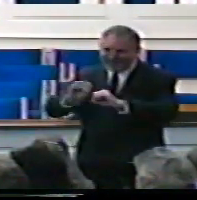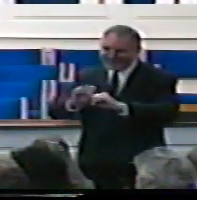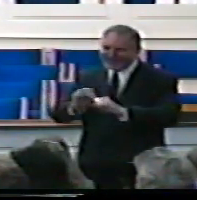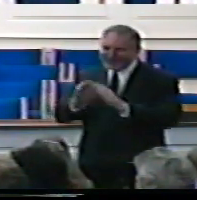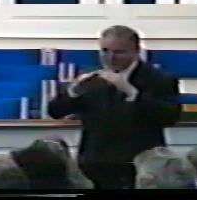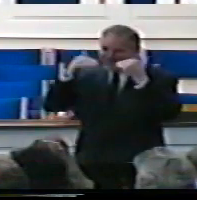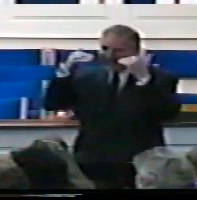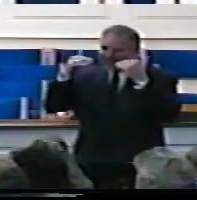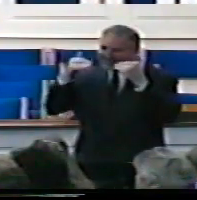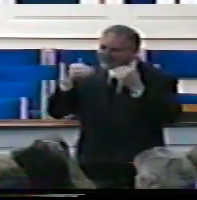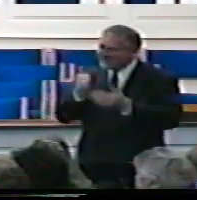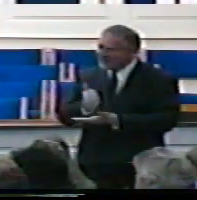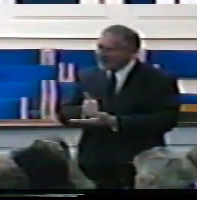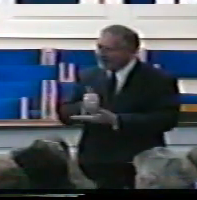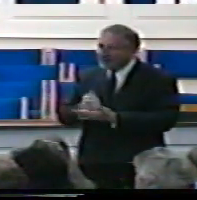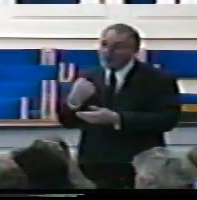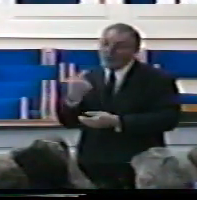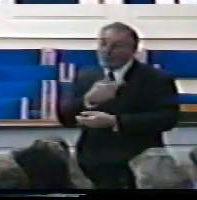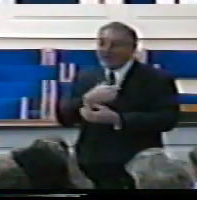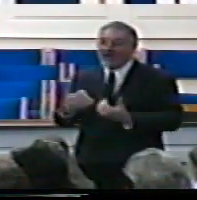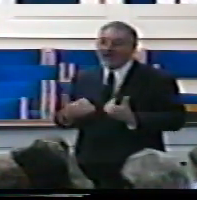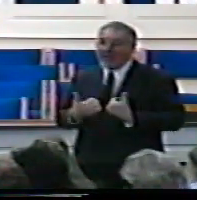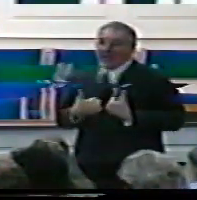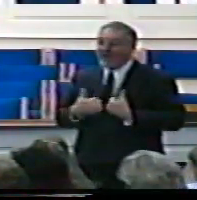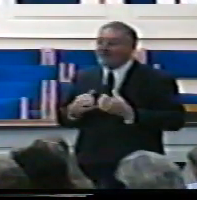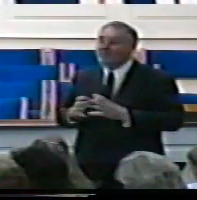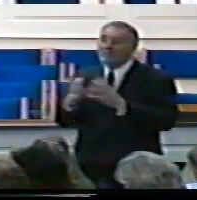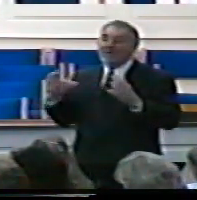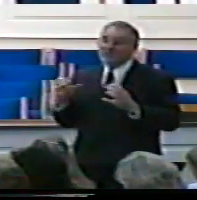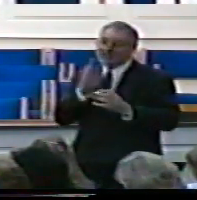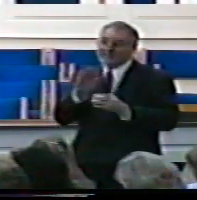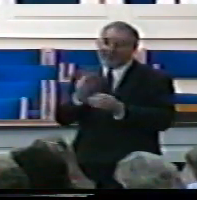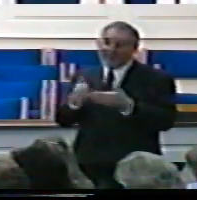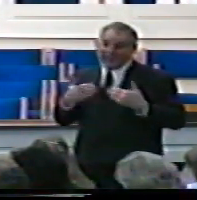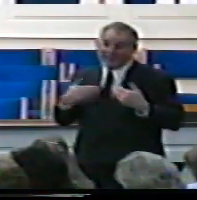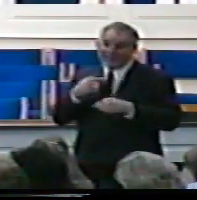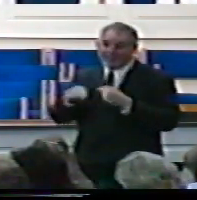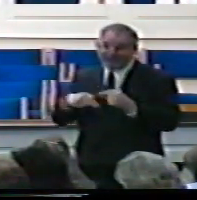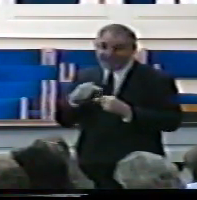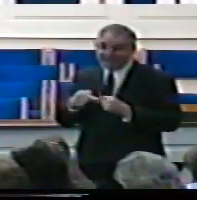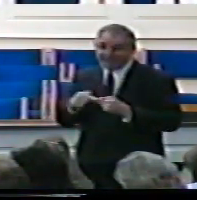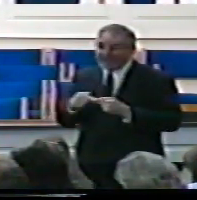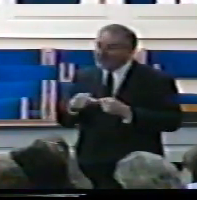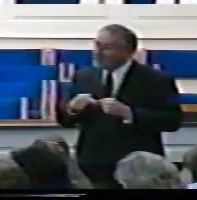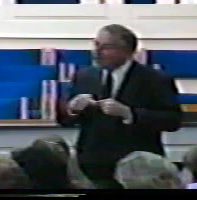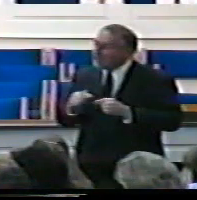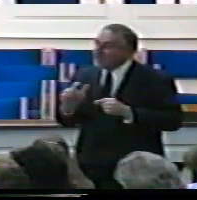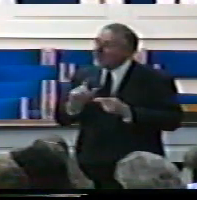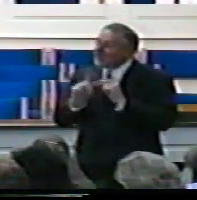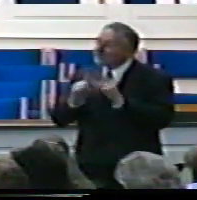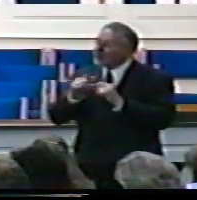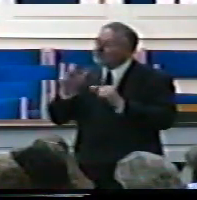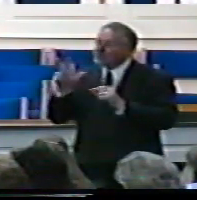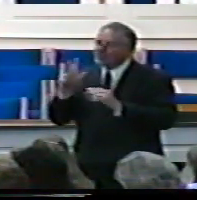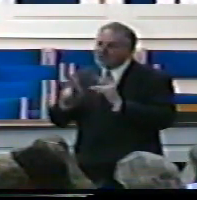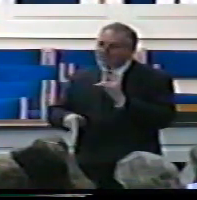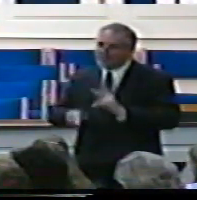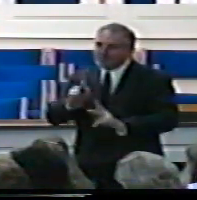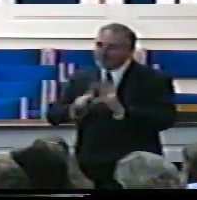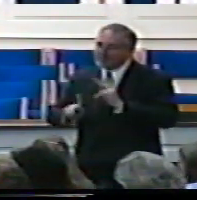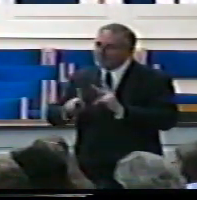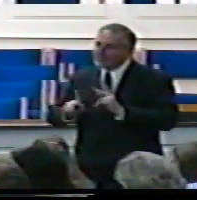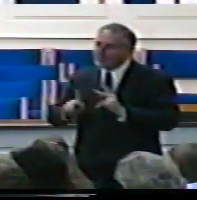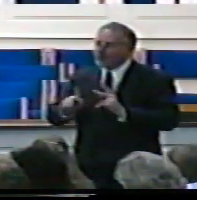Amen. I mean, we have something to be happy about, be joyful about. I talked with three people this last week that told me they just found out